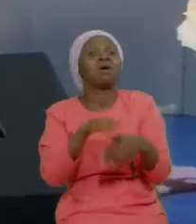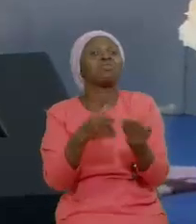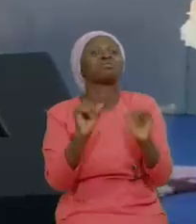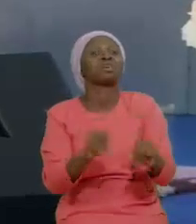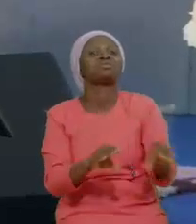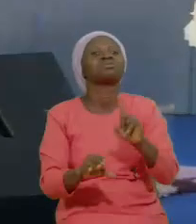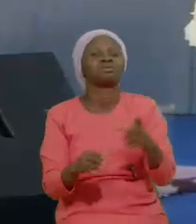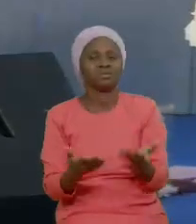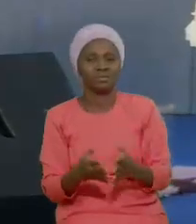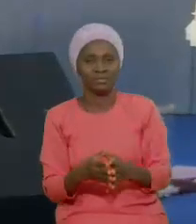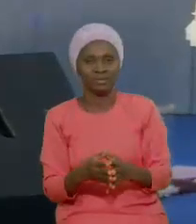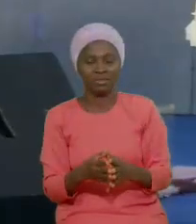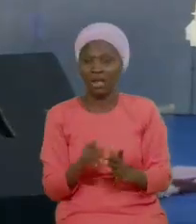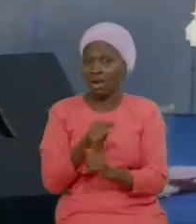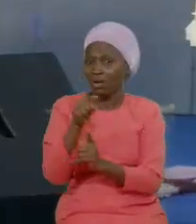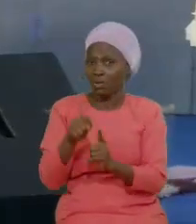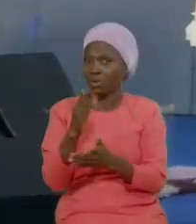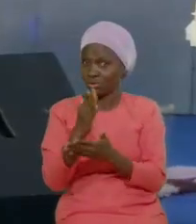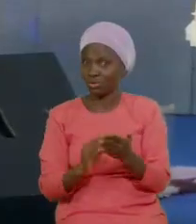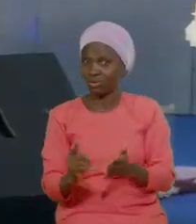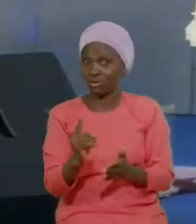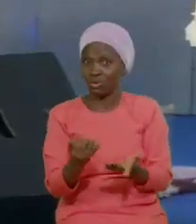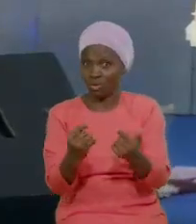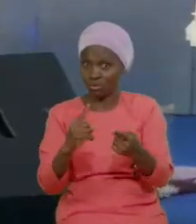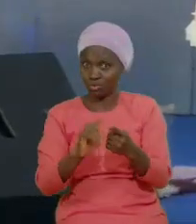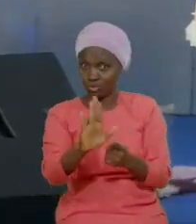When somebody comes into your life like that,